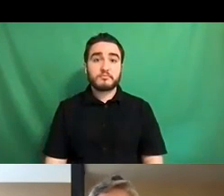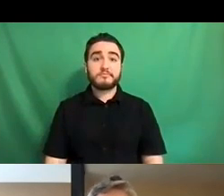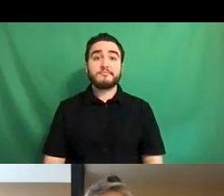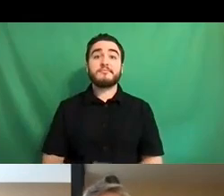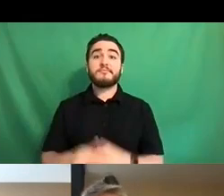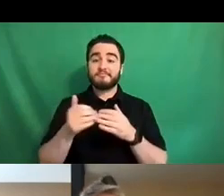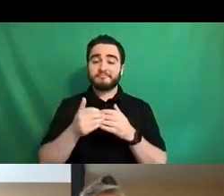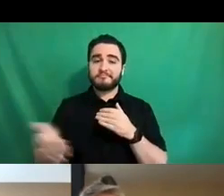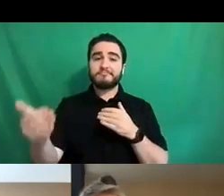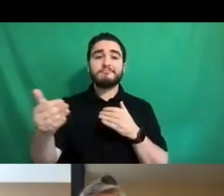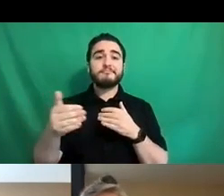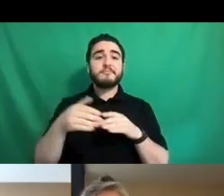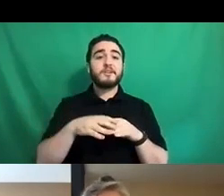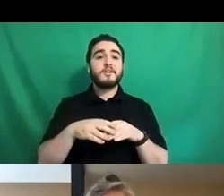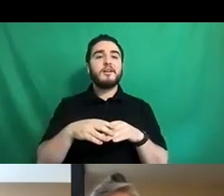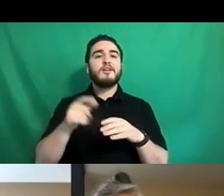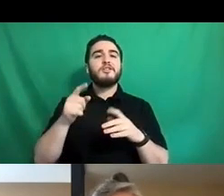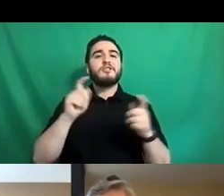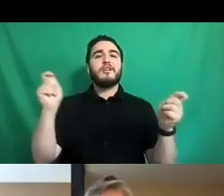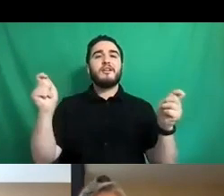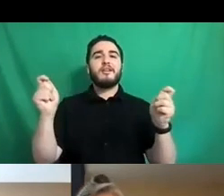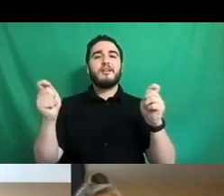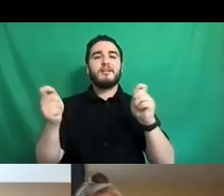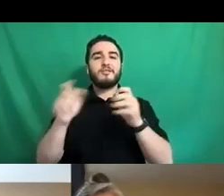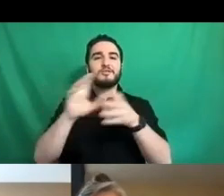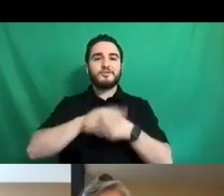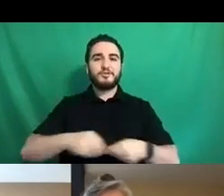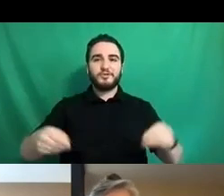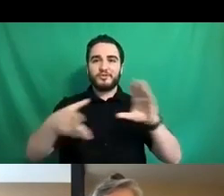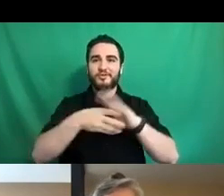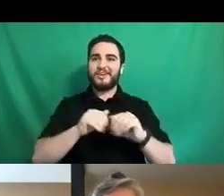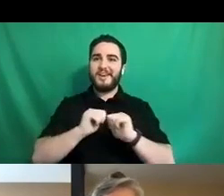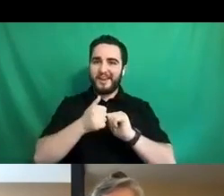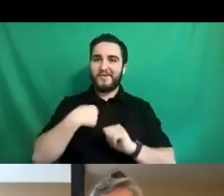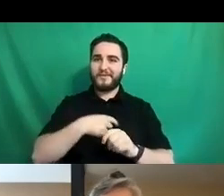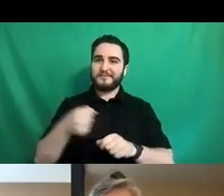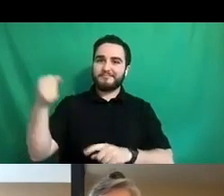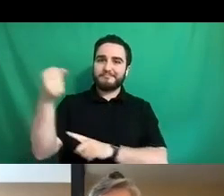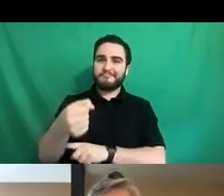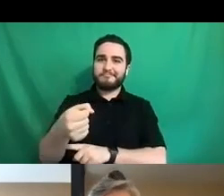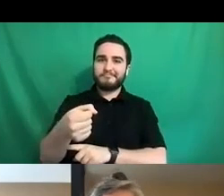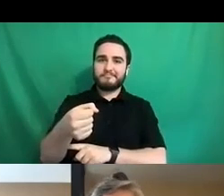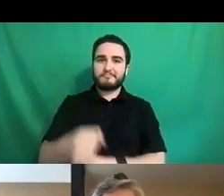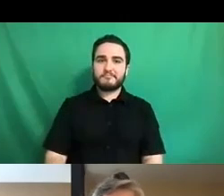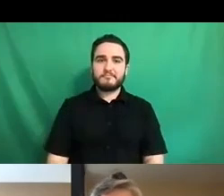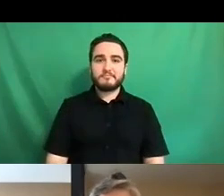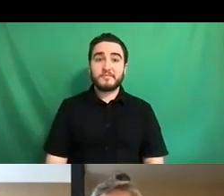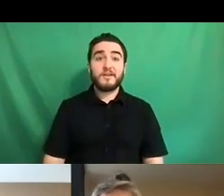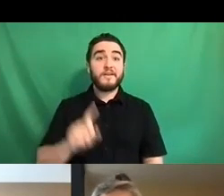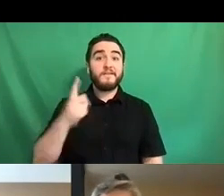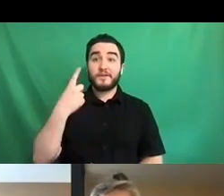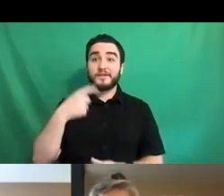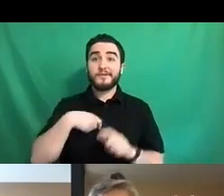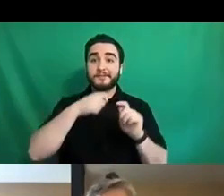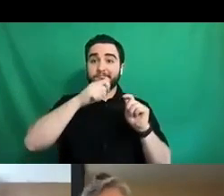we started to change the story of how we typically do placement. The first thing that we did, we took film after